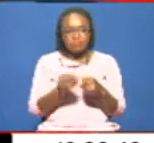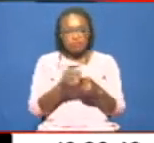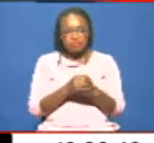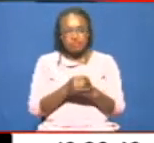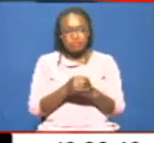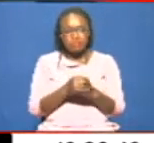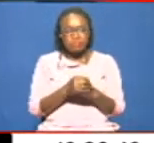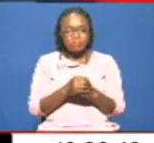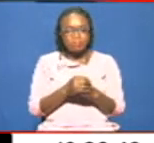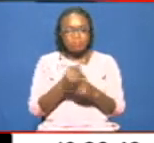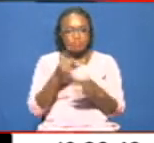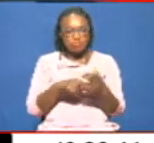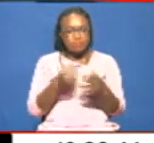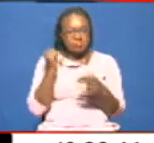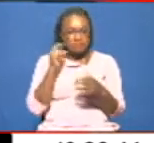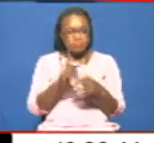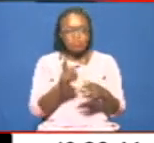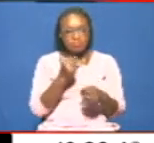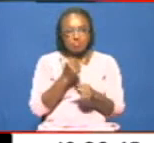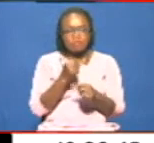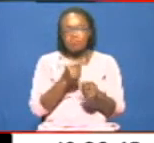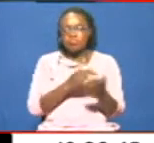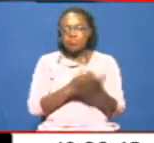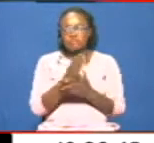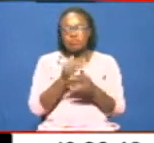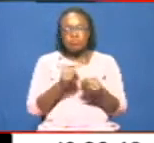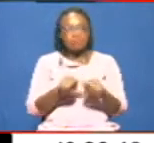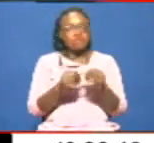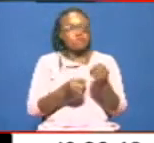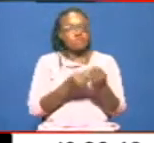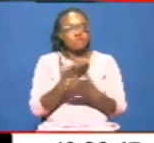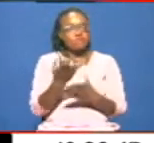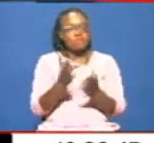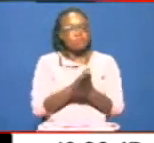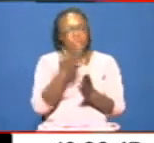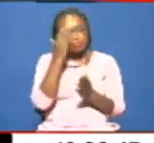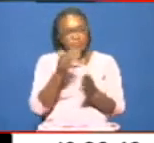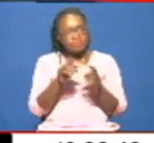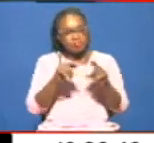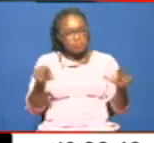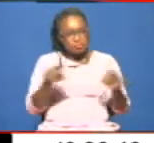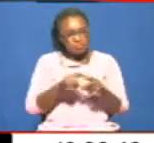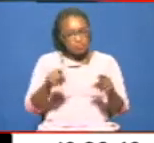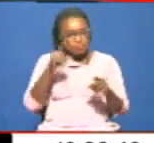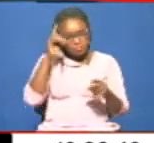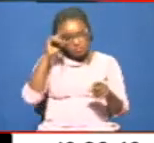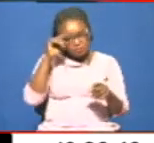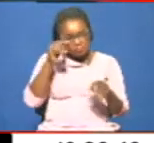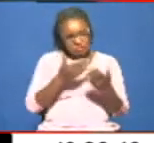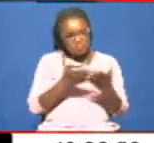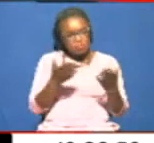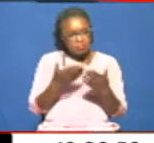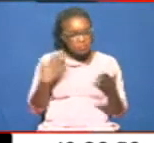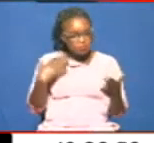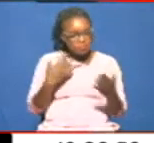What should be done to ensure that there's sustainable production? Because production of firewood, charcoal will be there for a while in Kenya